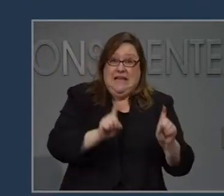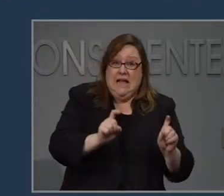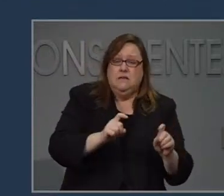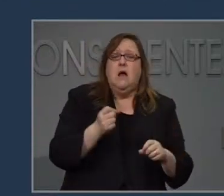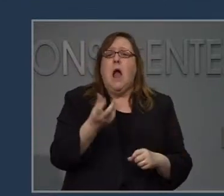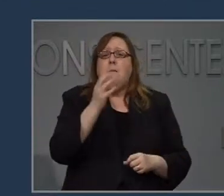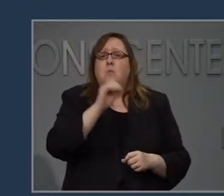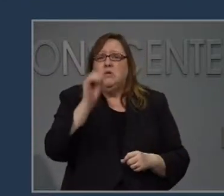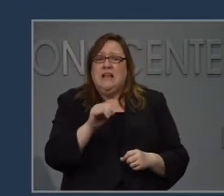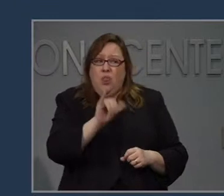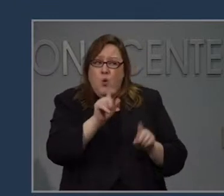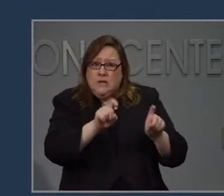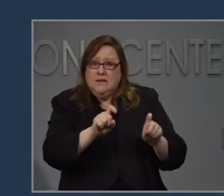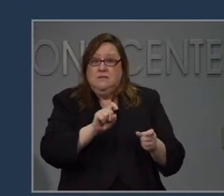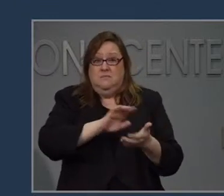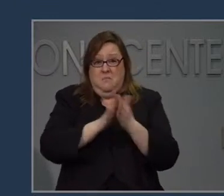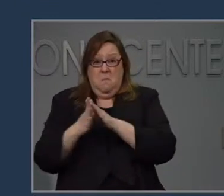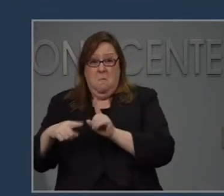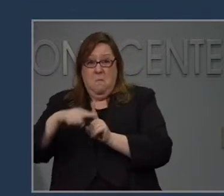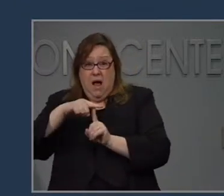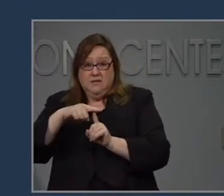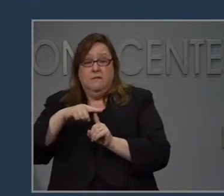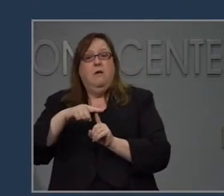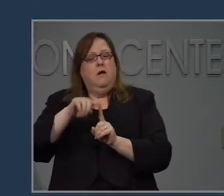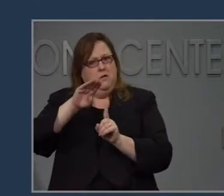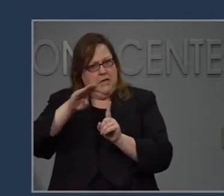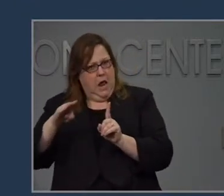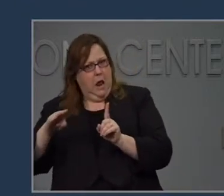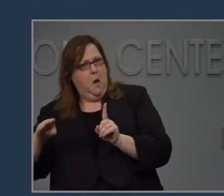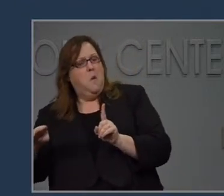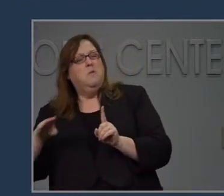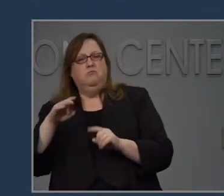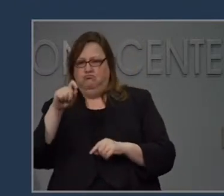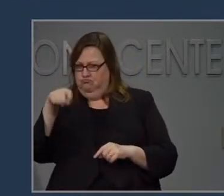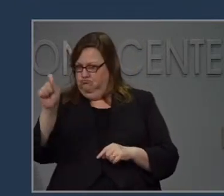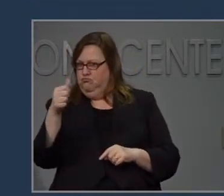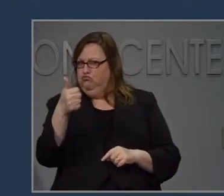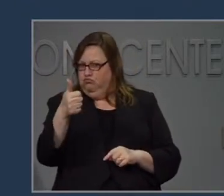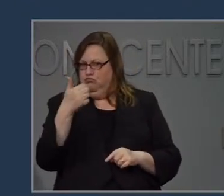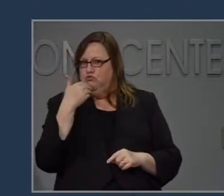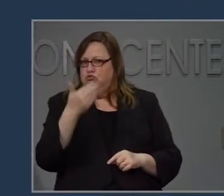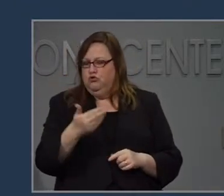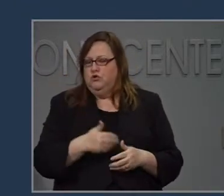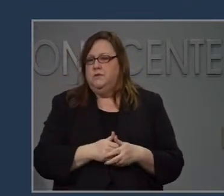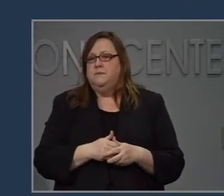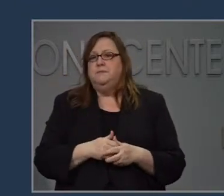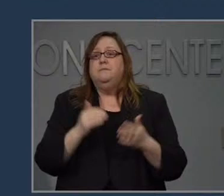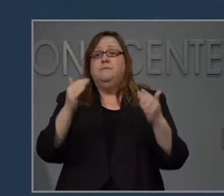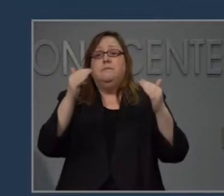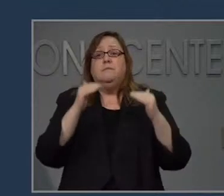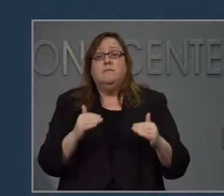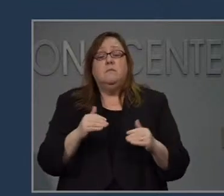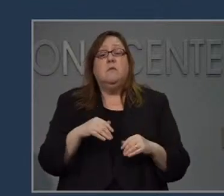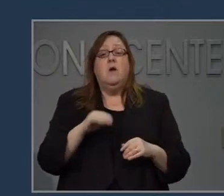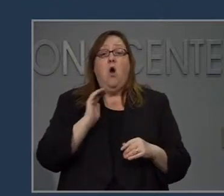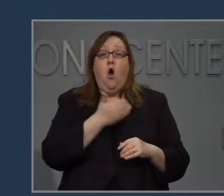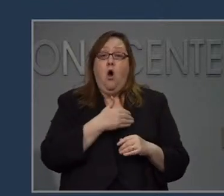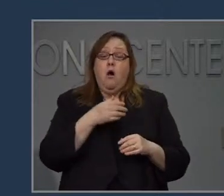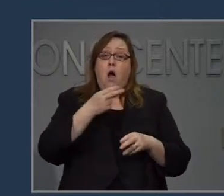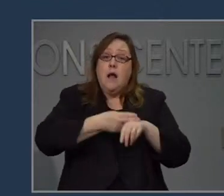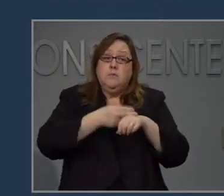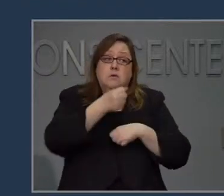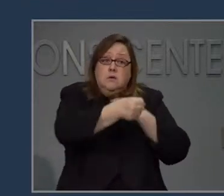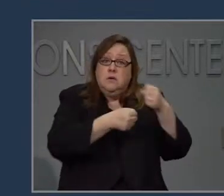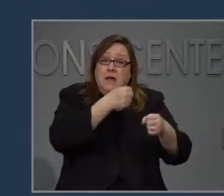is expected. This gets a green check. North Carolina's trajectory of hospitalizations is level. We have